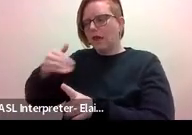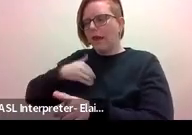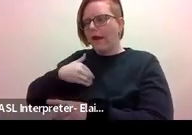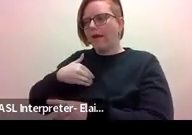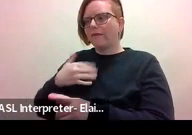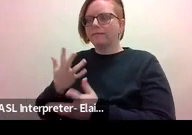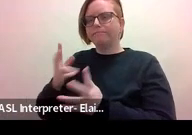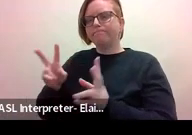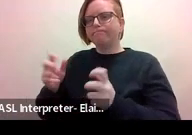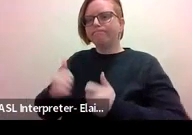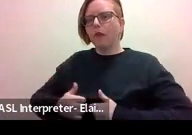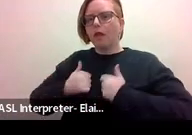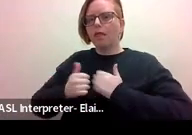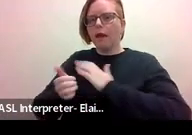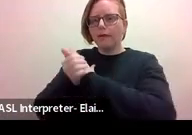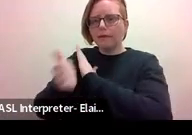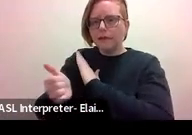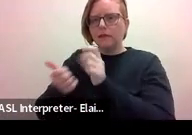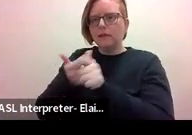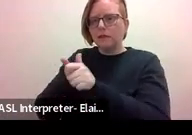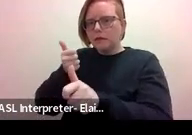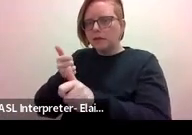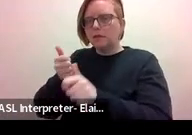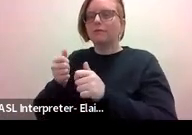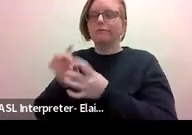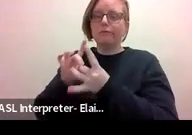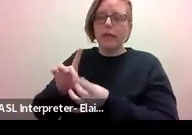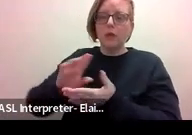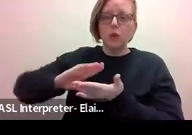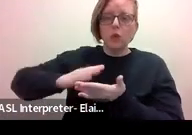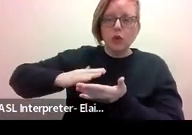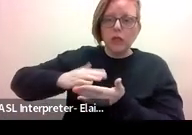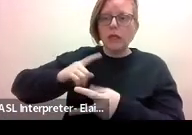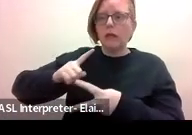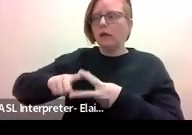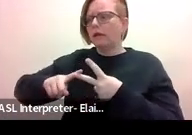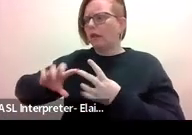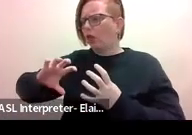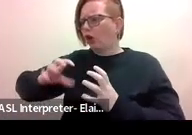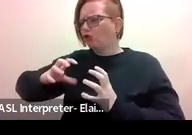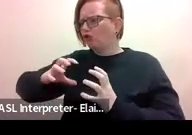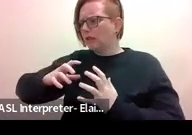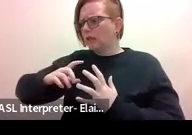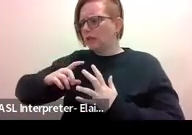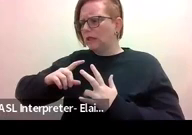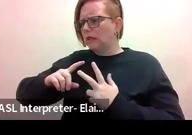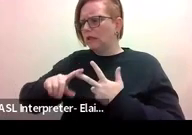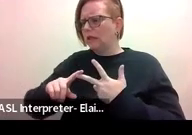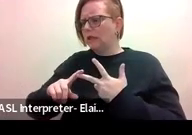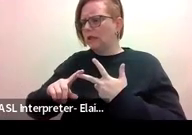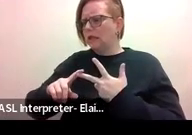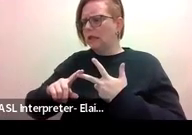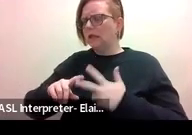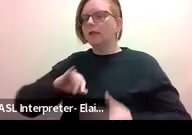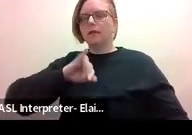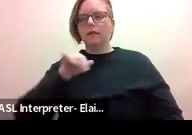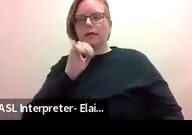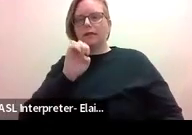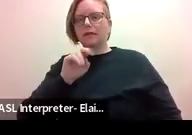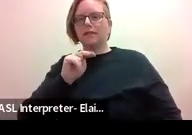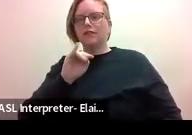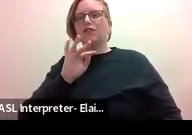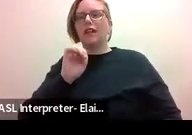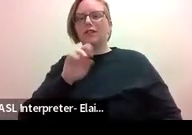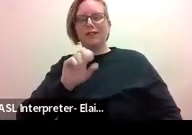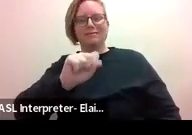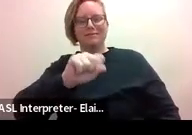deficits, like around cooking, and I think it was laundry. I get a lot of that. That was